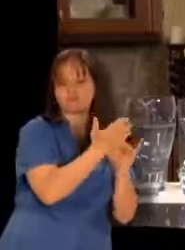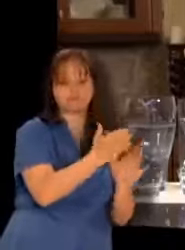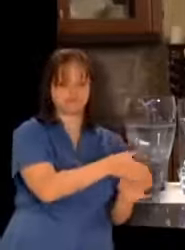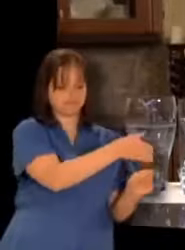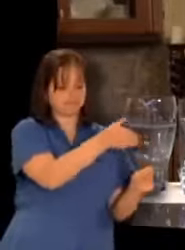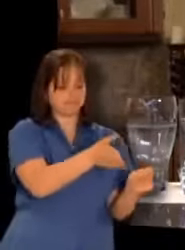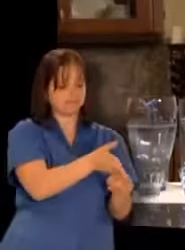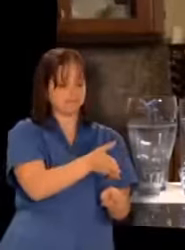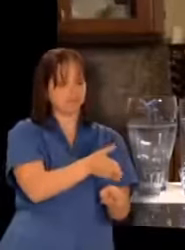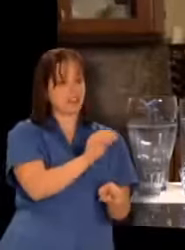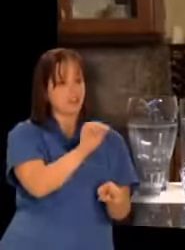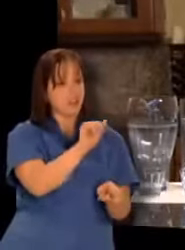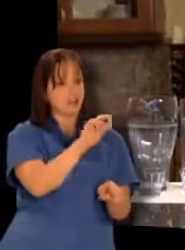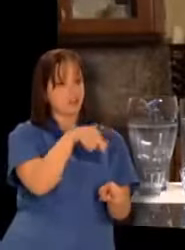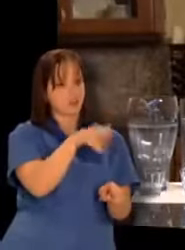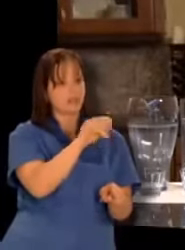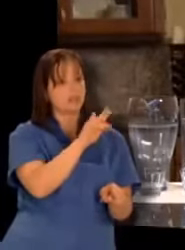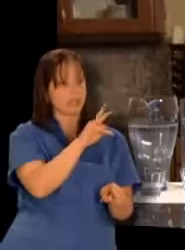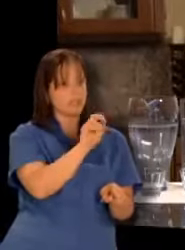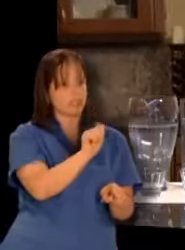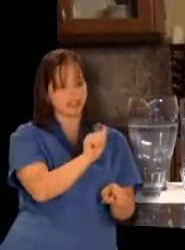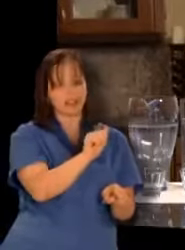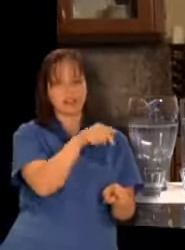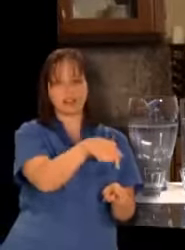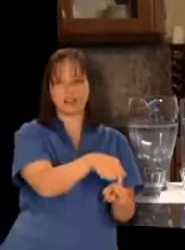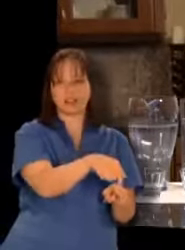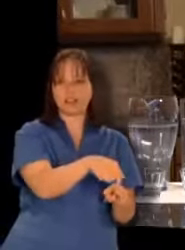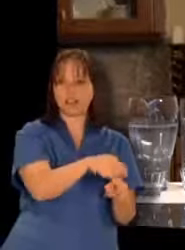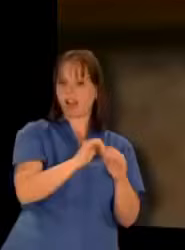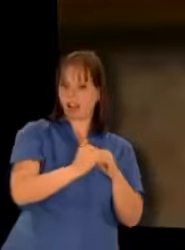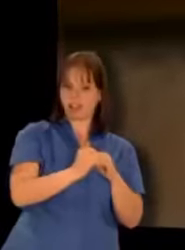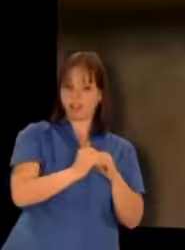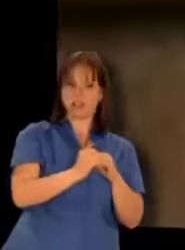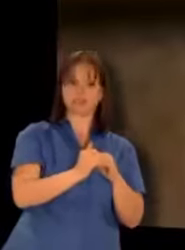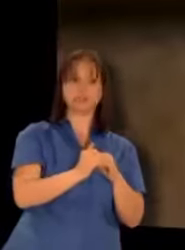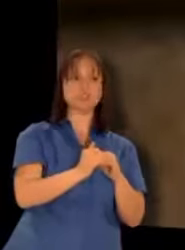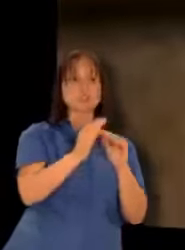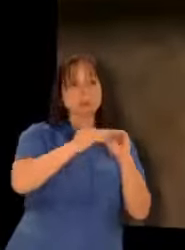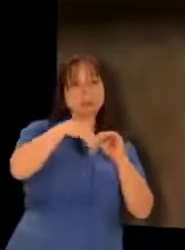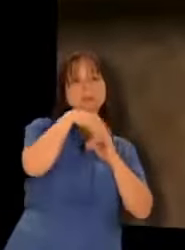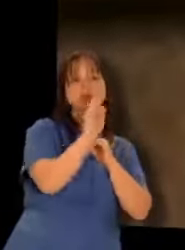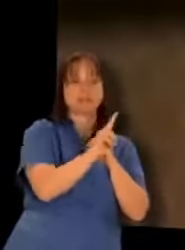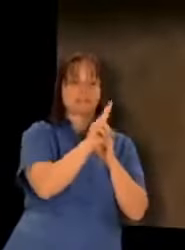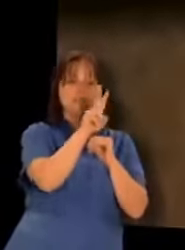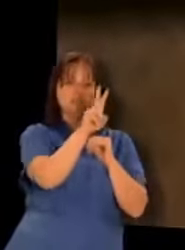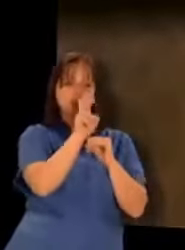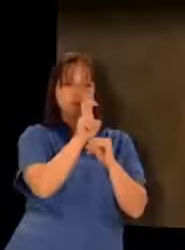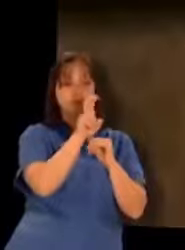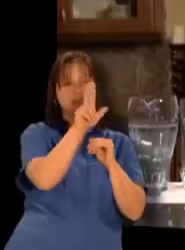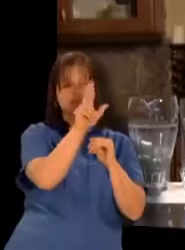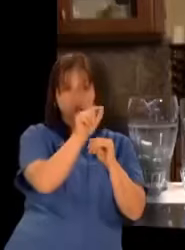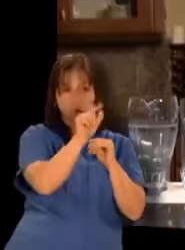Now we go to the Aquafina. How's the Aquafina? Go over 220 and climbing.